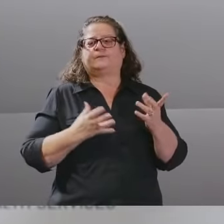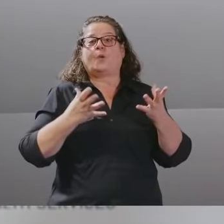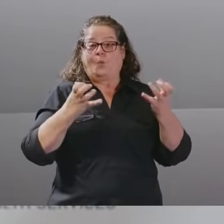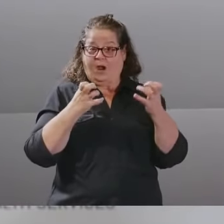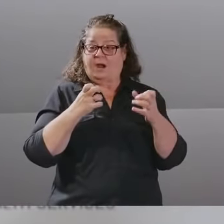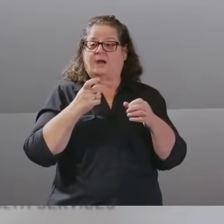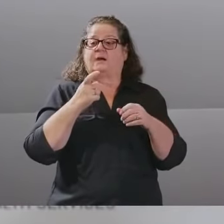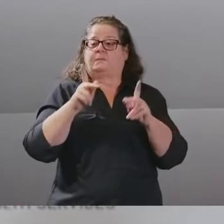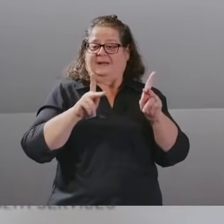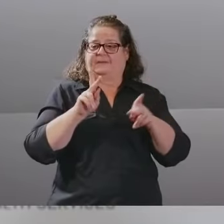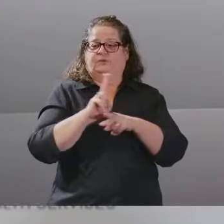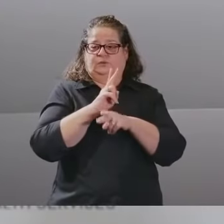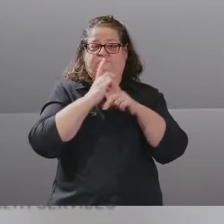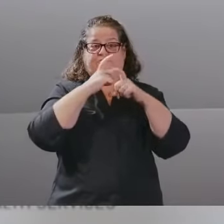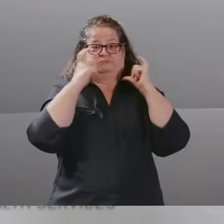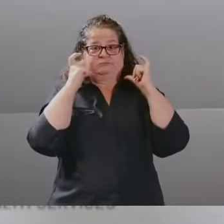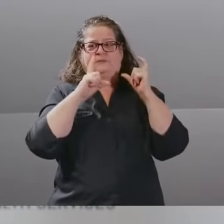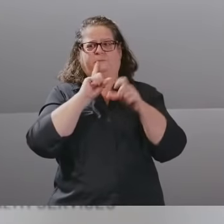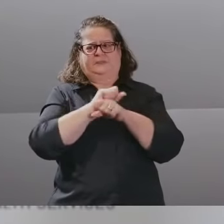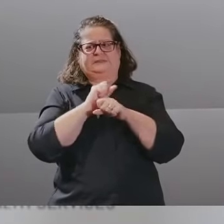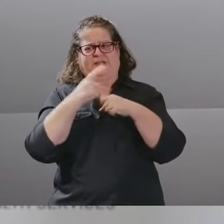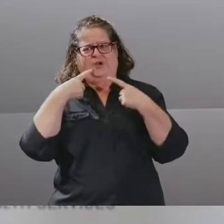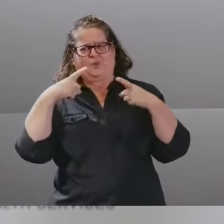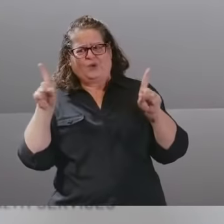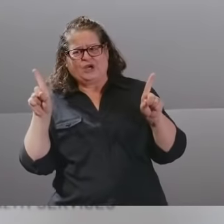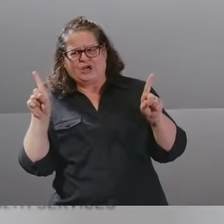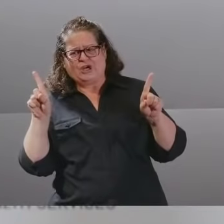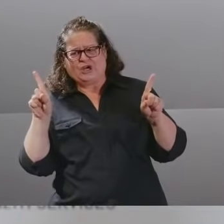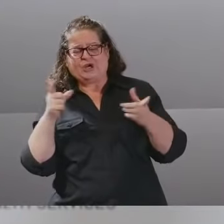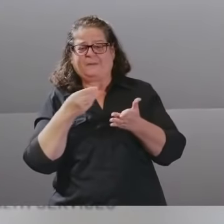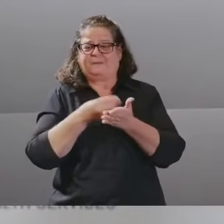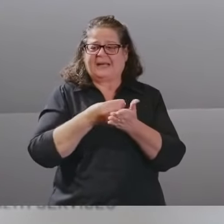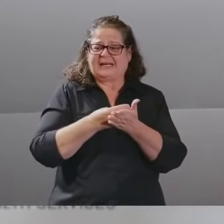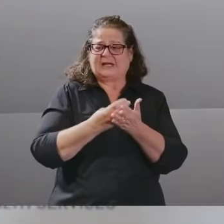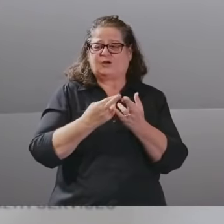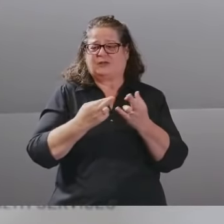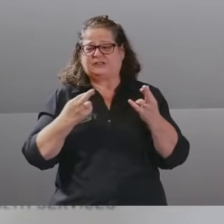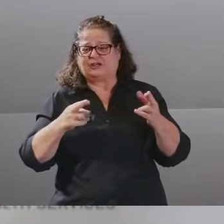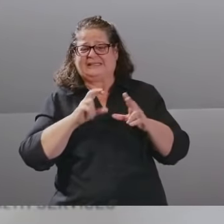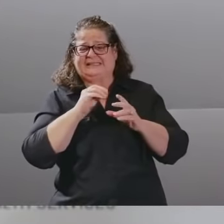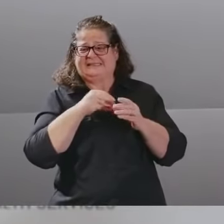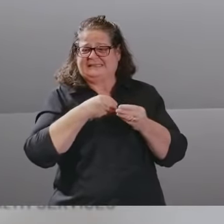and resources to amplify the mask message.